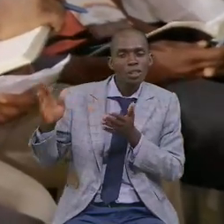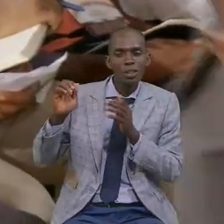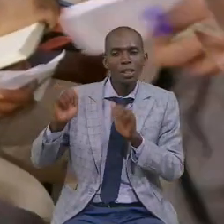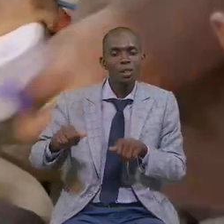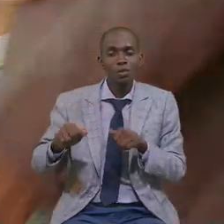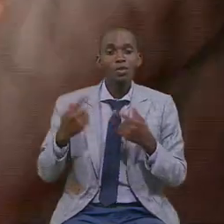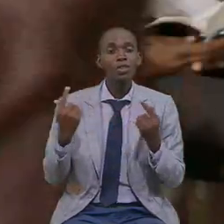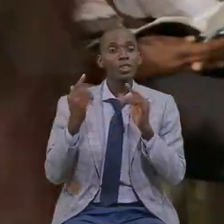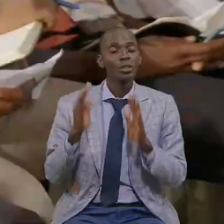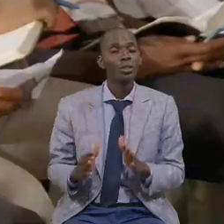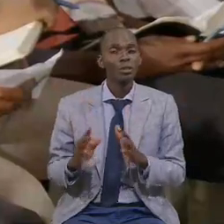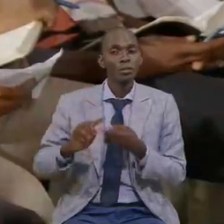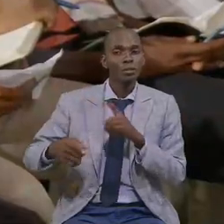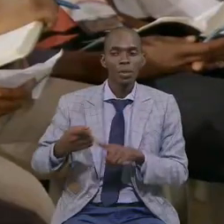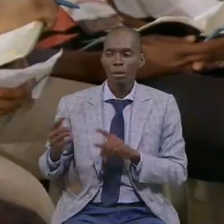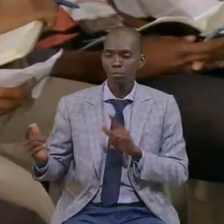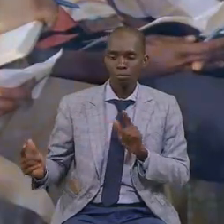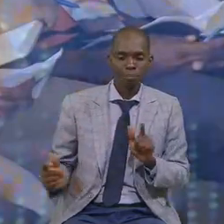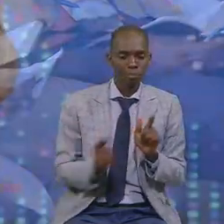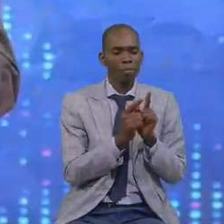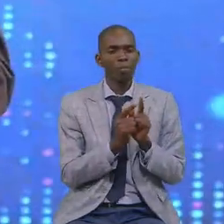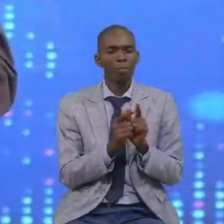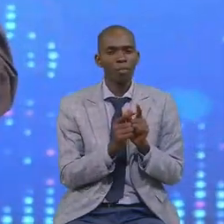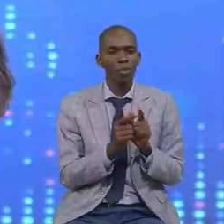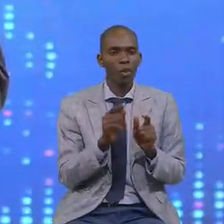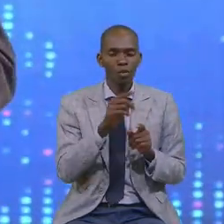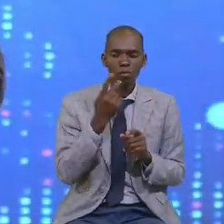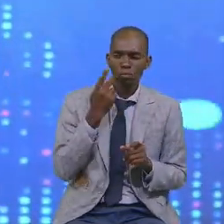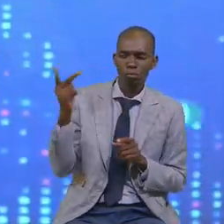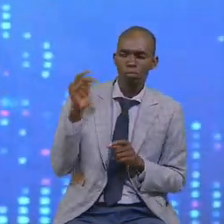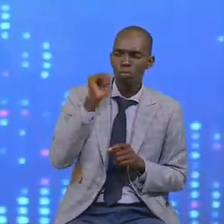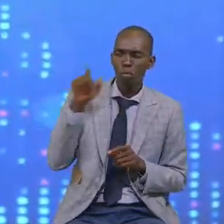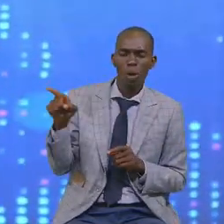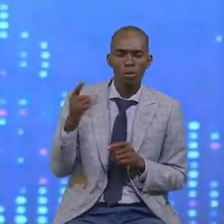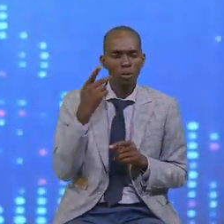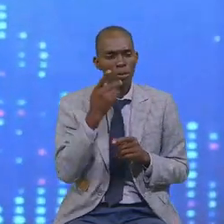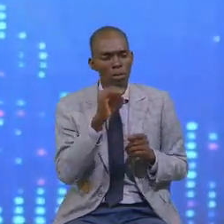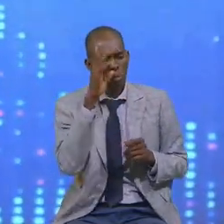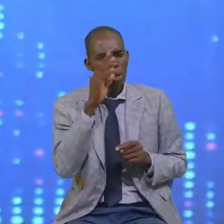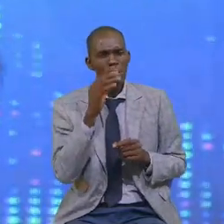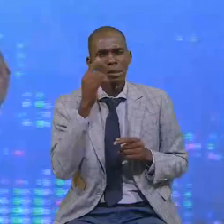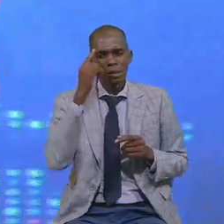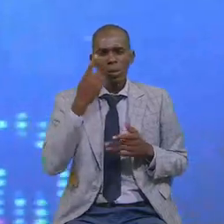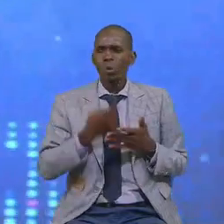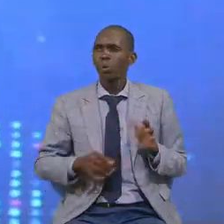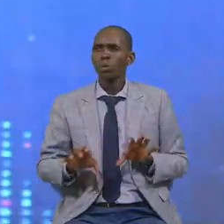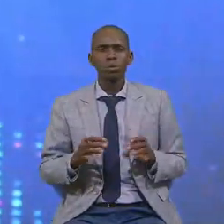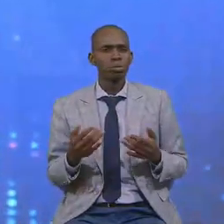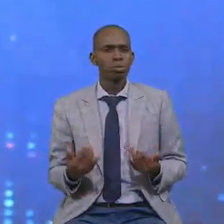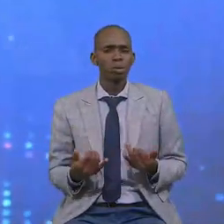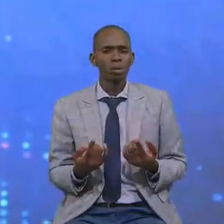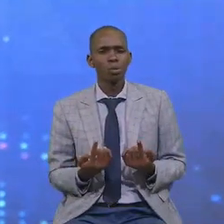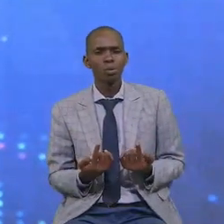up. And you see him or you see her. What are you going to do now? Are you going to continue your